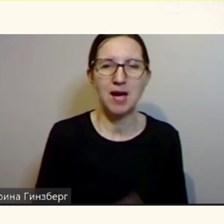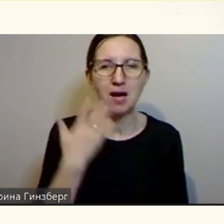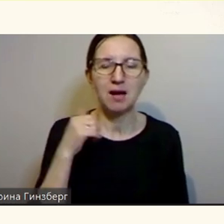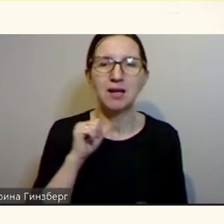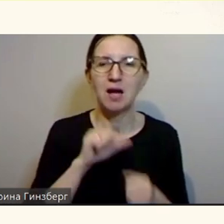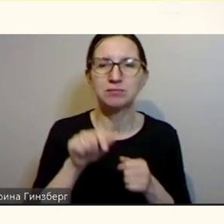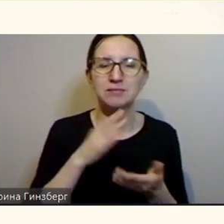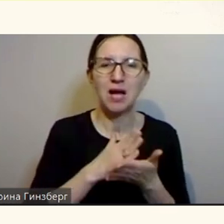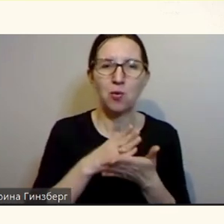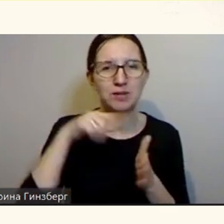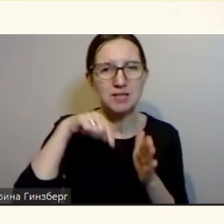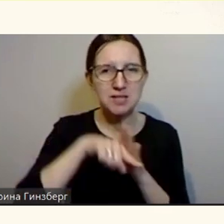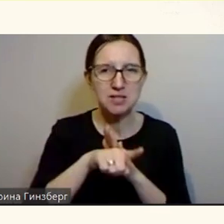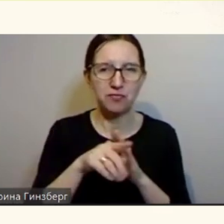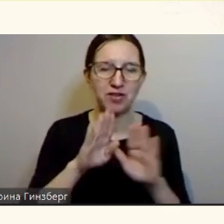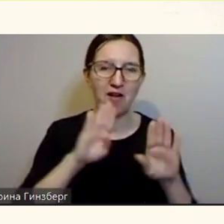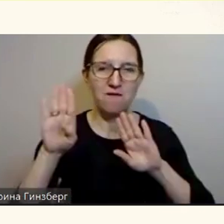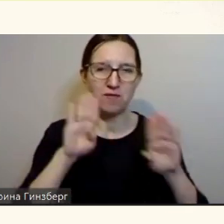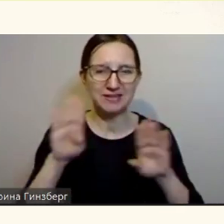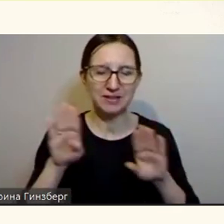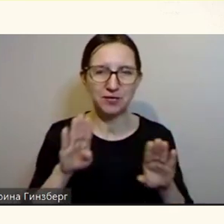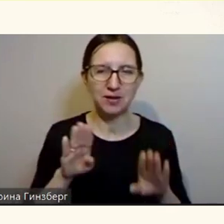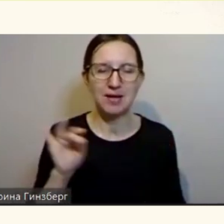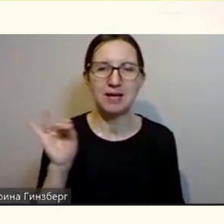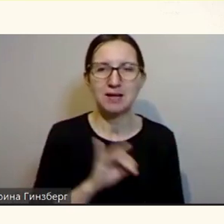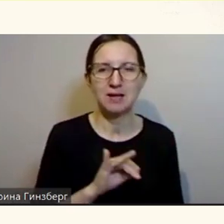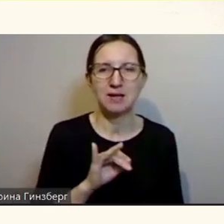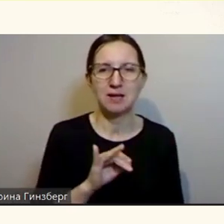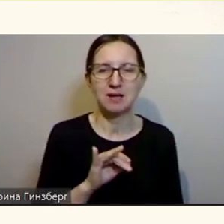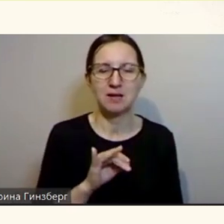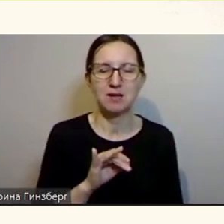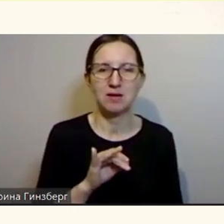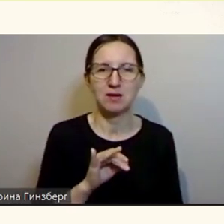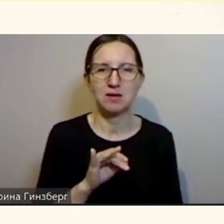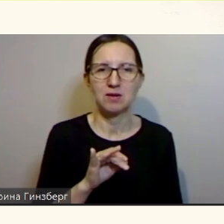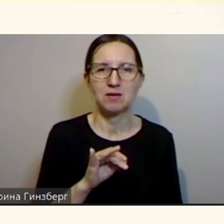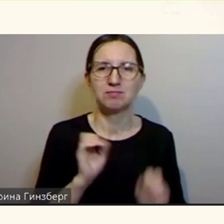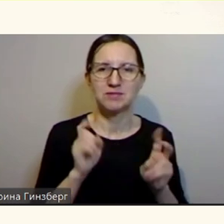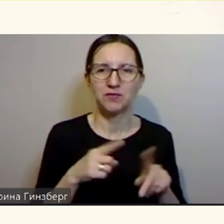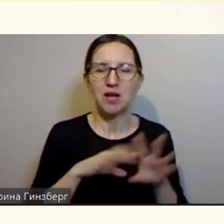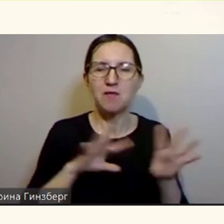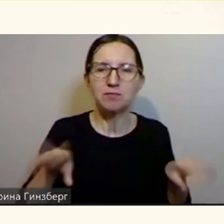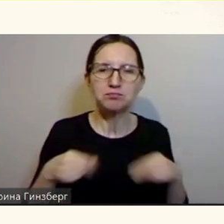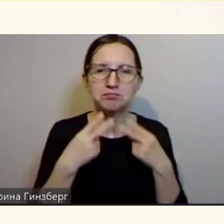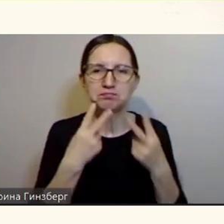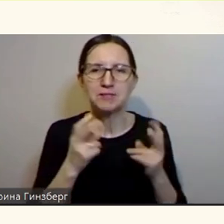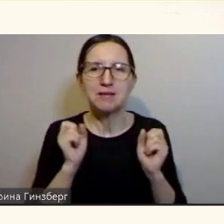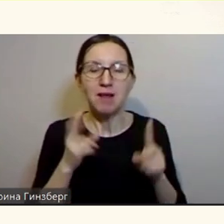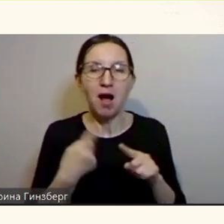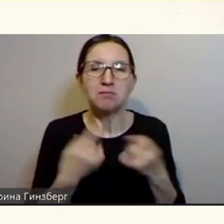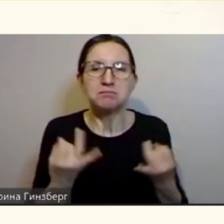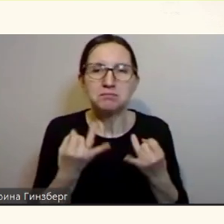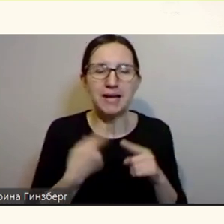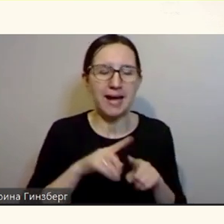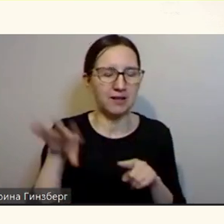I believe that this work produces a really strong impression, especially if you are in the space of the